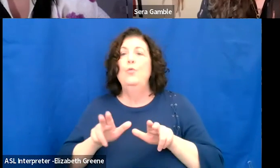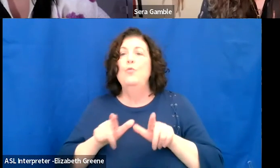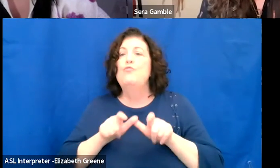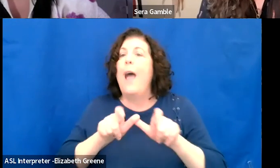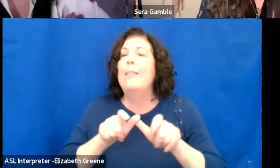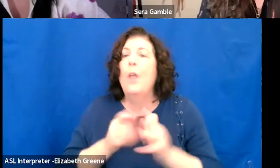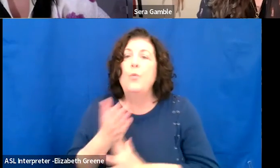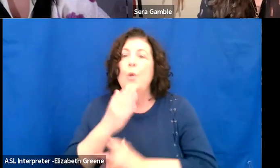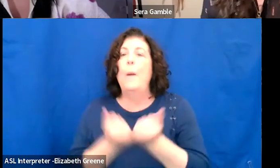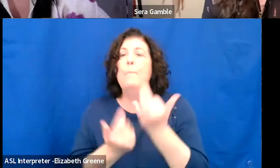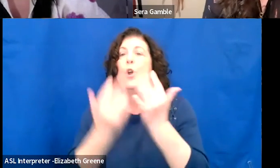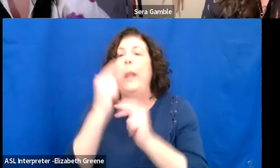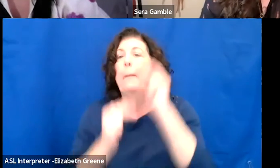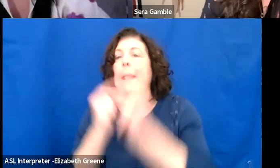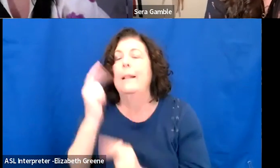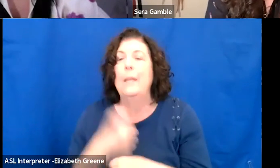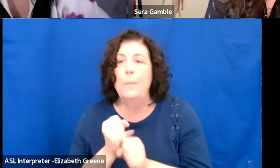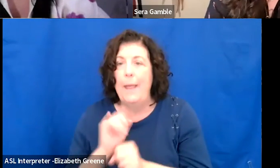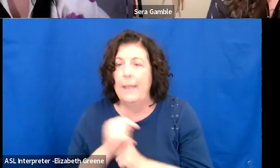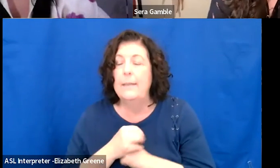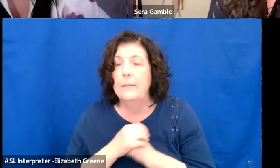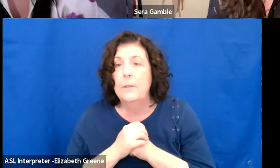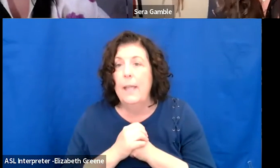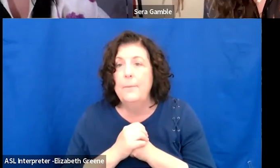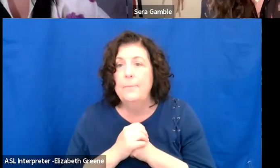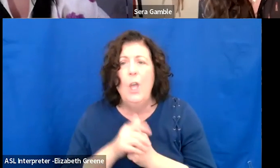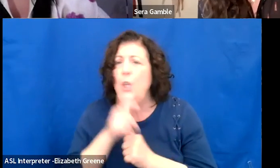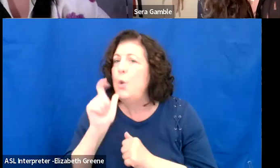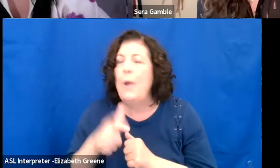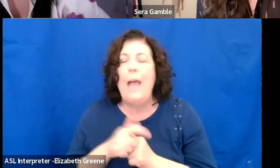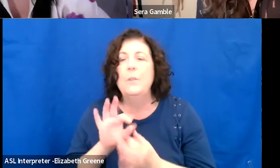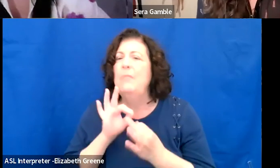to be ready to ship off to be on late night television today.